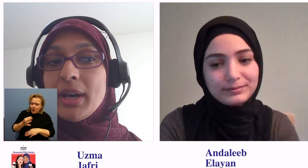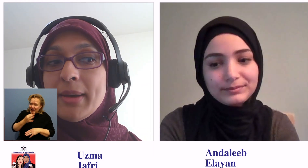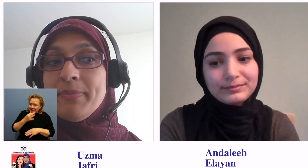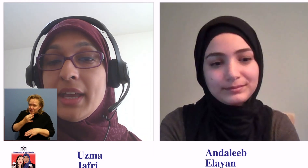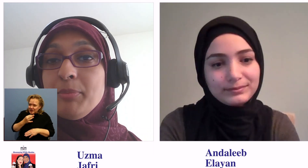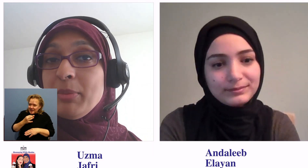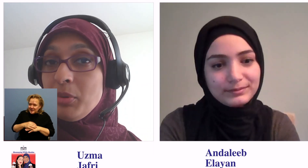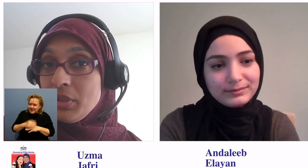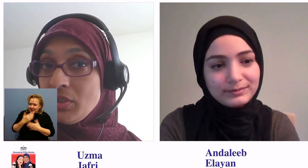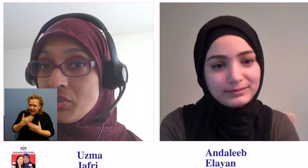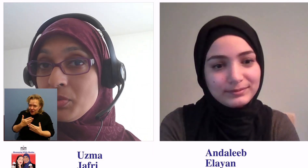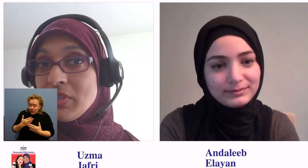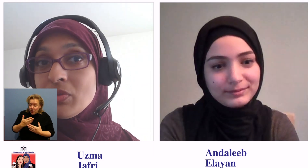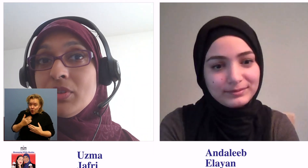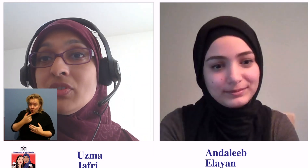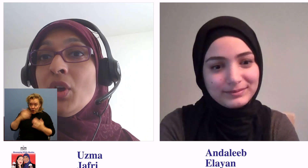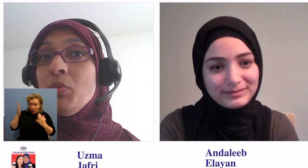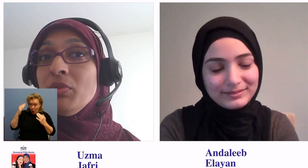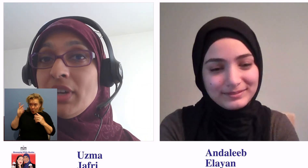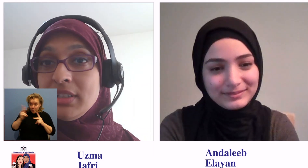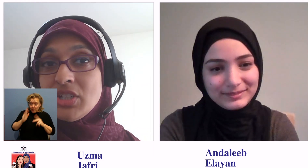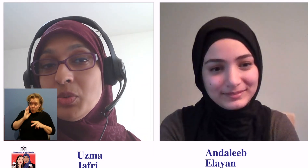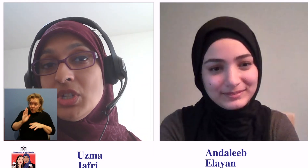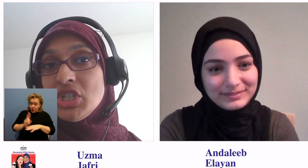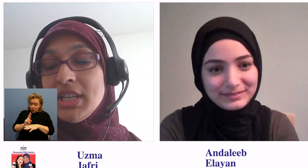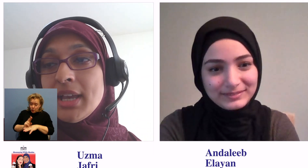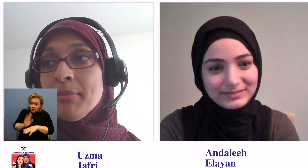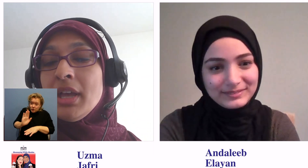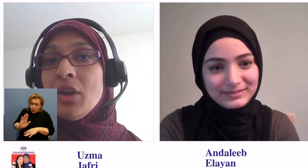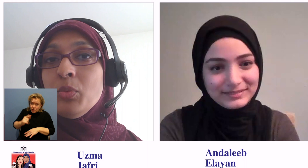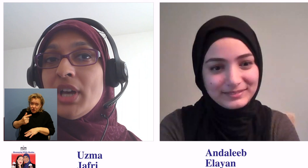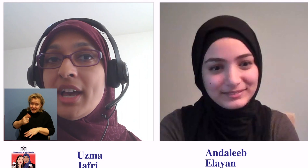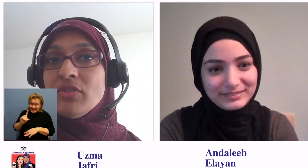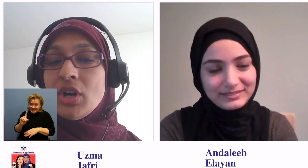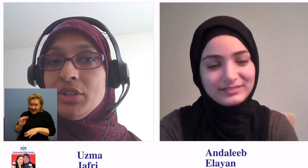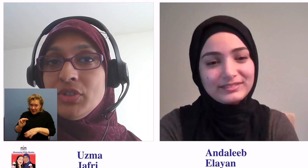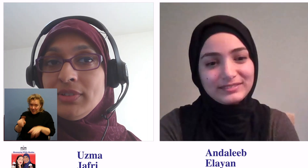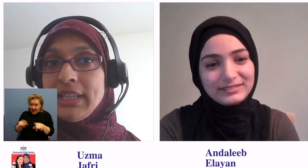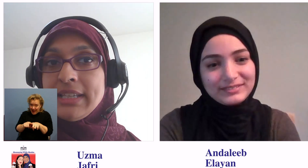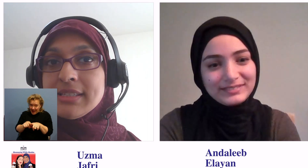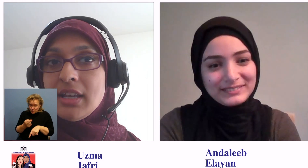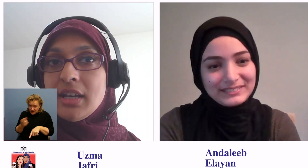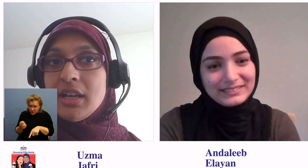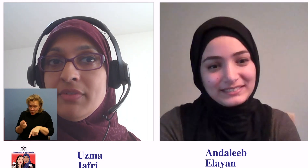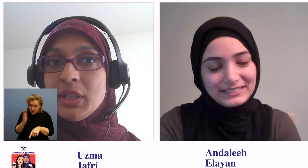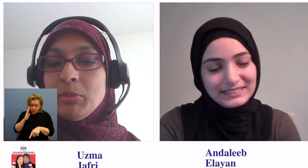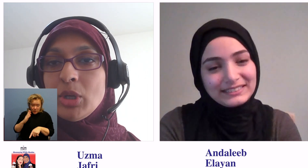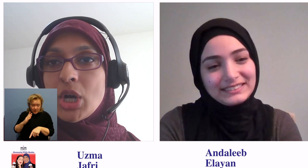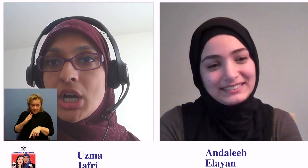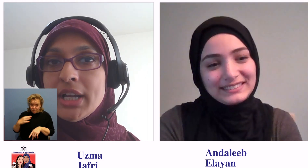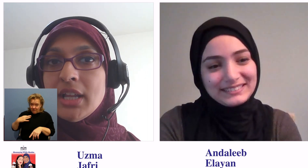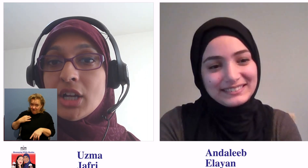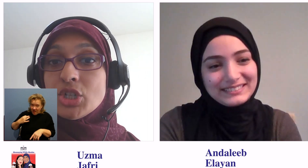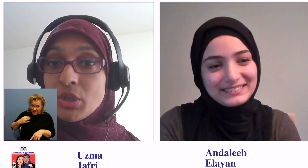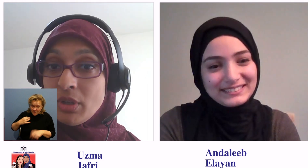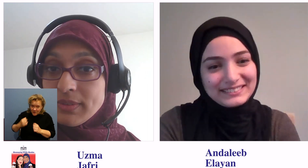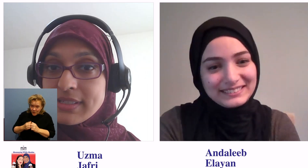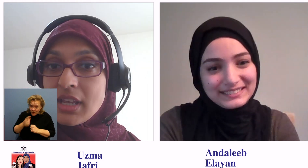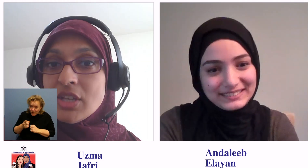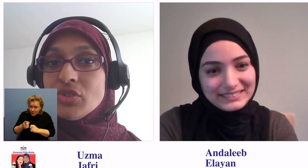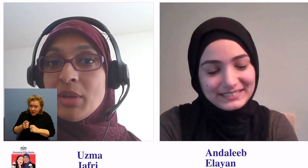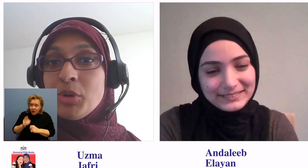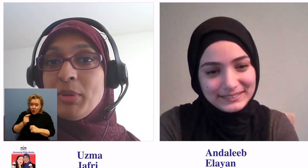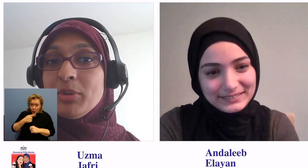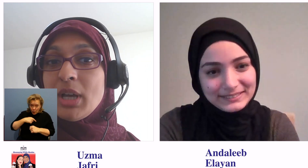we hope, um, that people will use your resource. We'll volunteer with GDM. We'll have all of your links, uh, available on our show